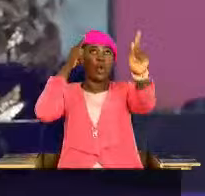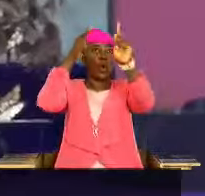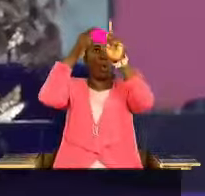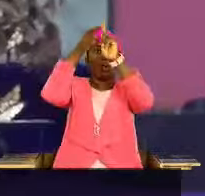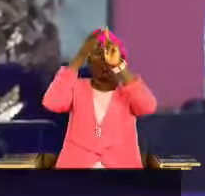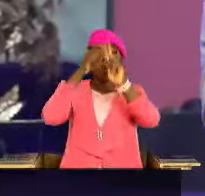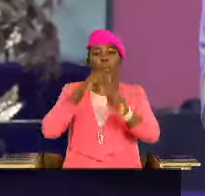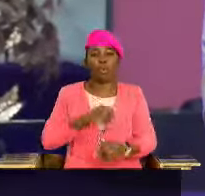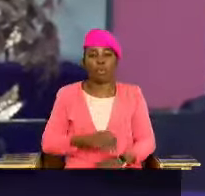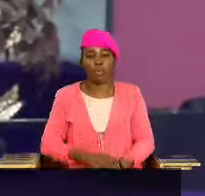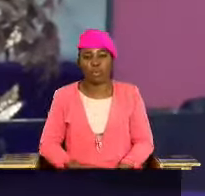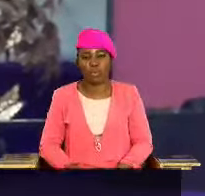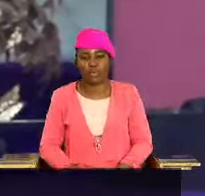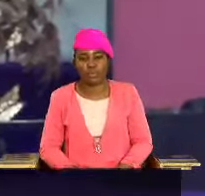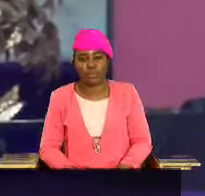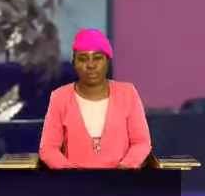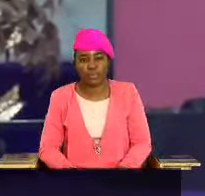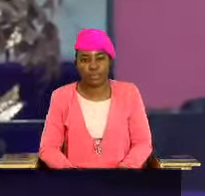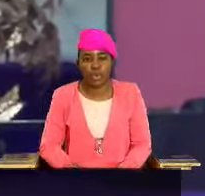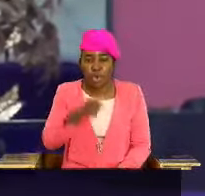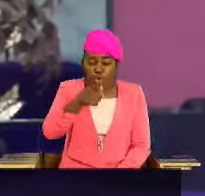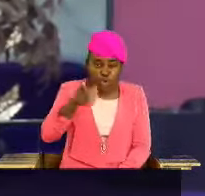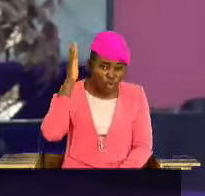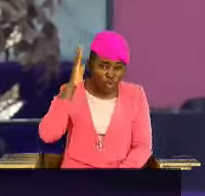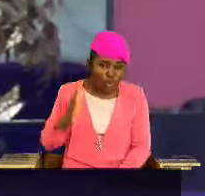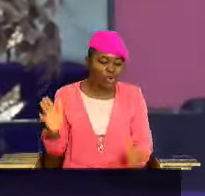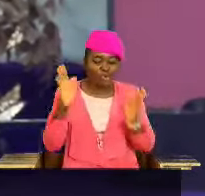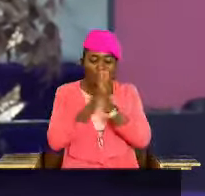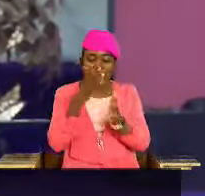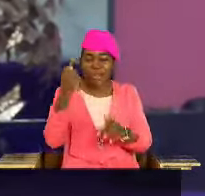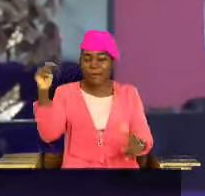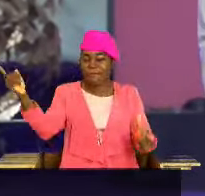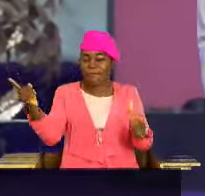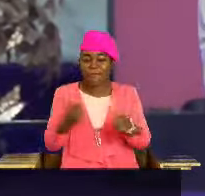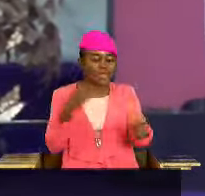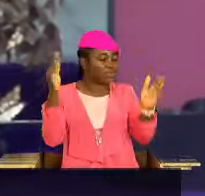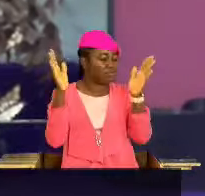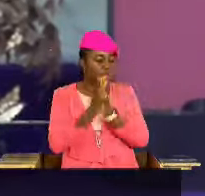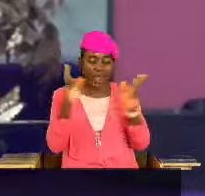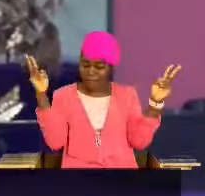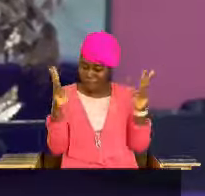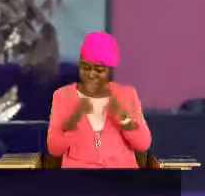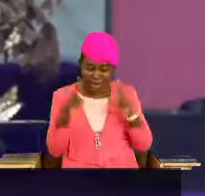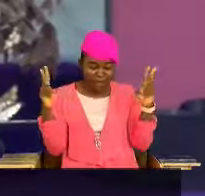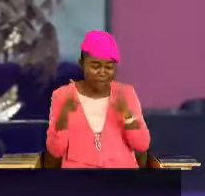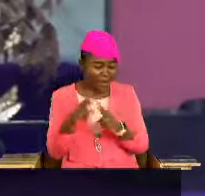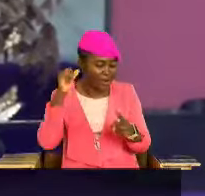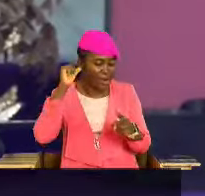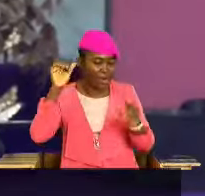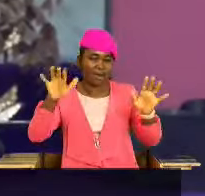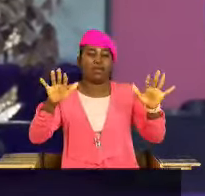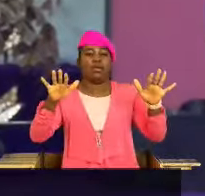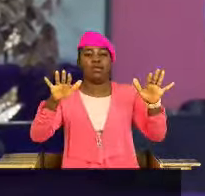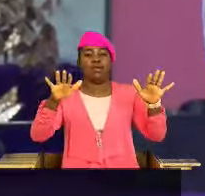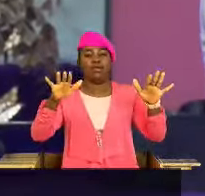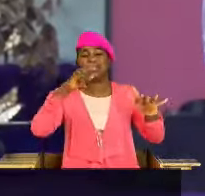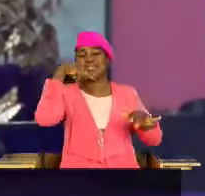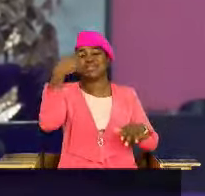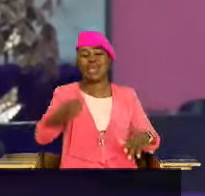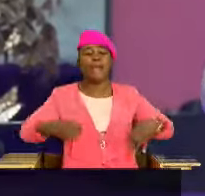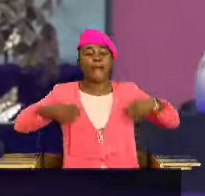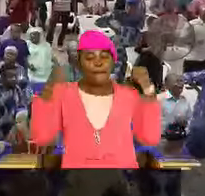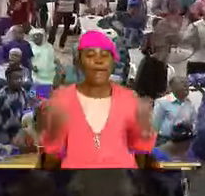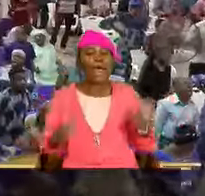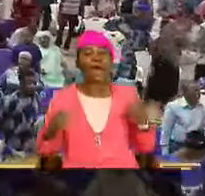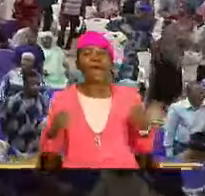goal you take the first prayer loud and clear say